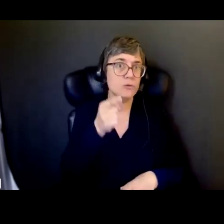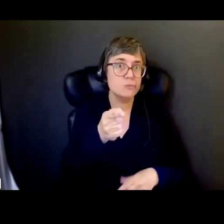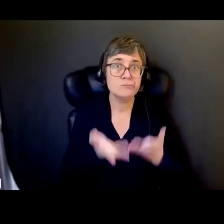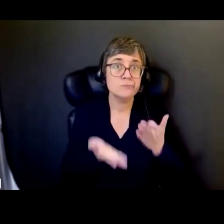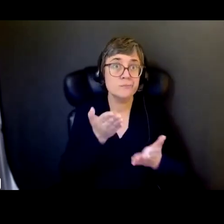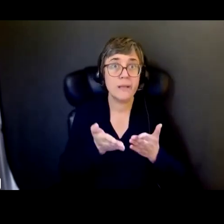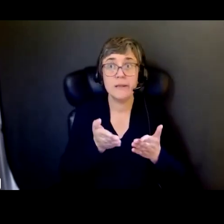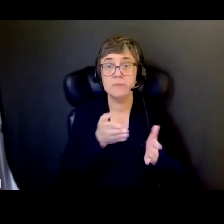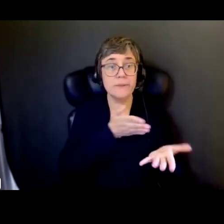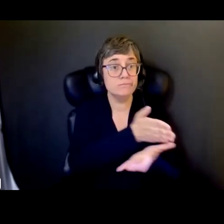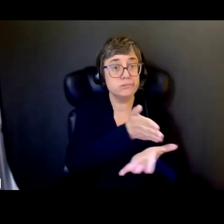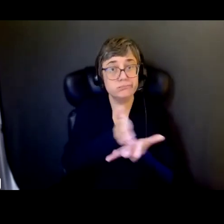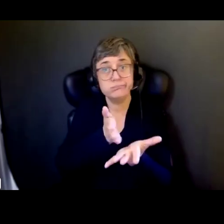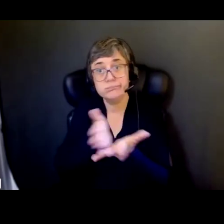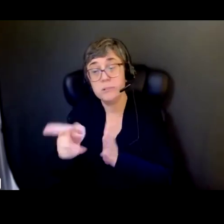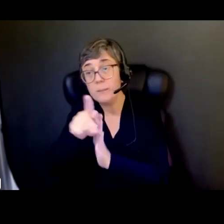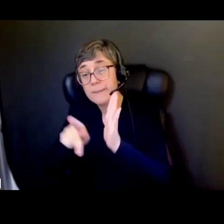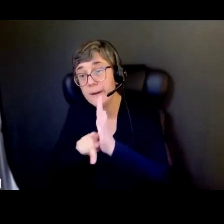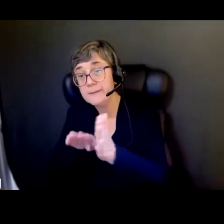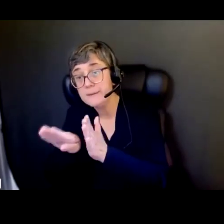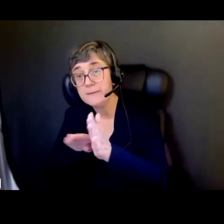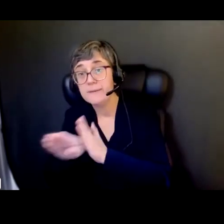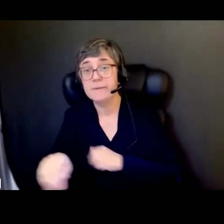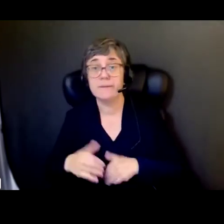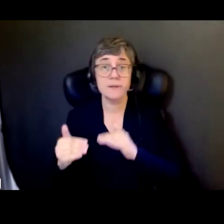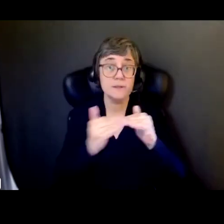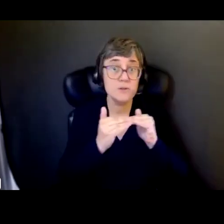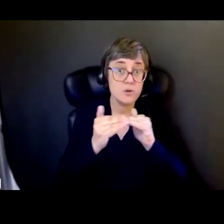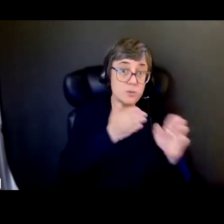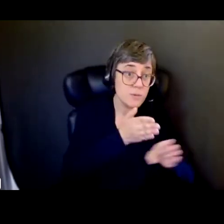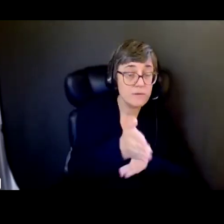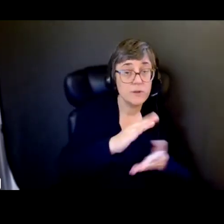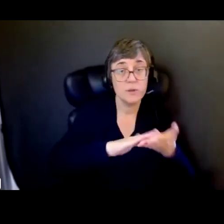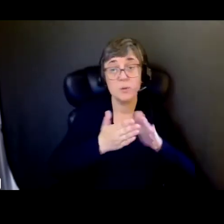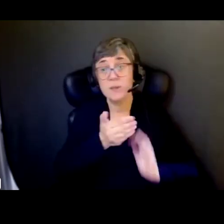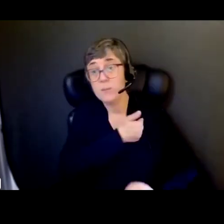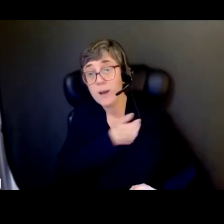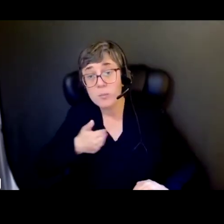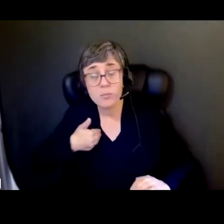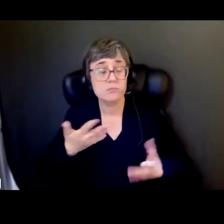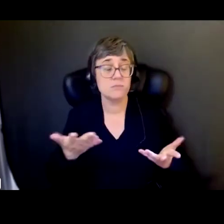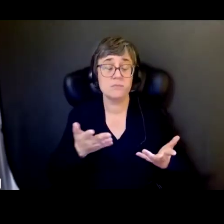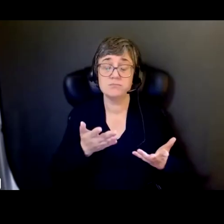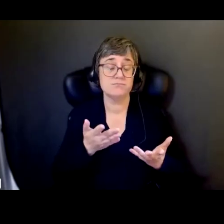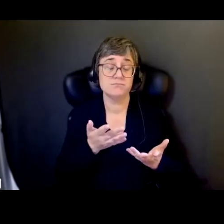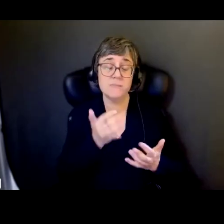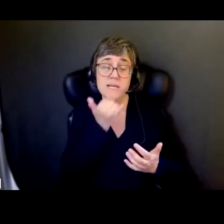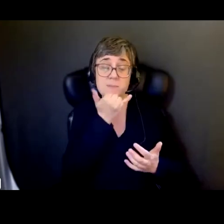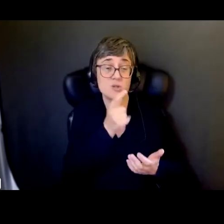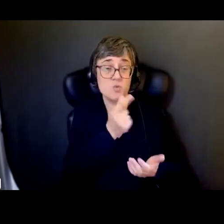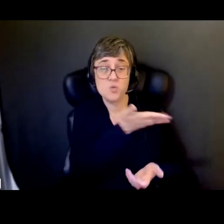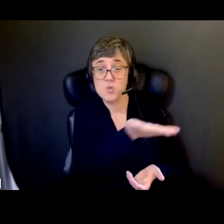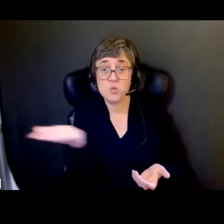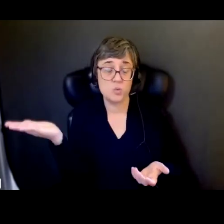professional, a policymaker, a service provider, or a community member at large, your presence matters. It's a complex